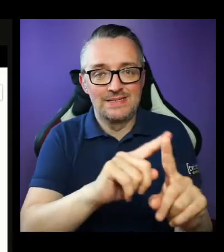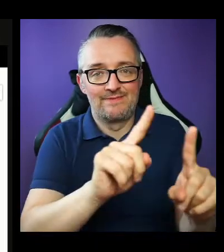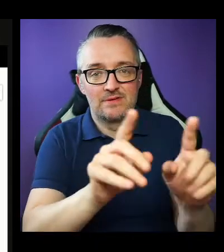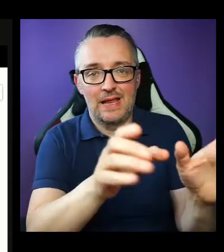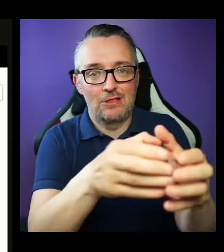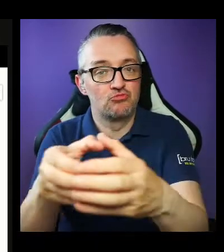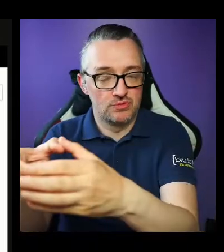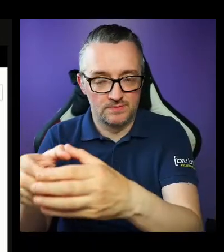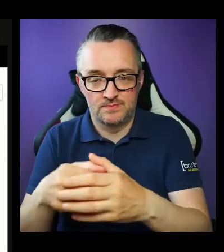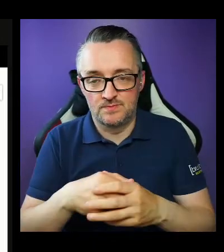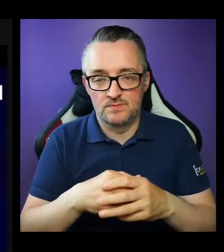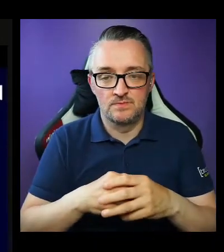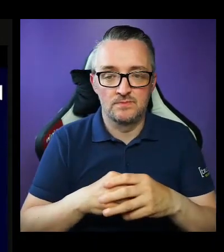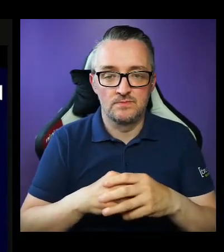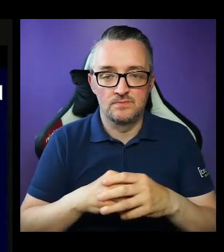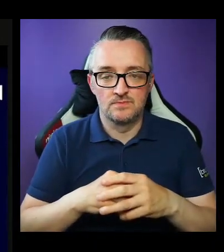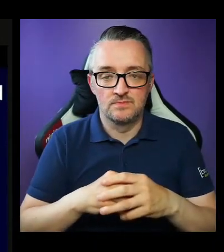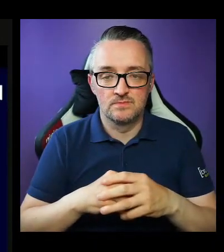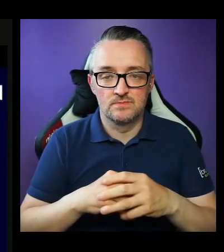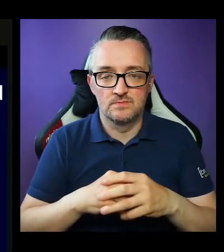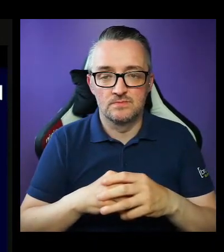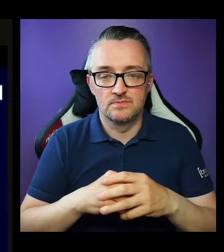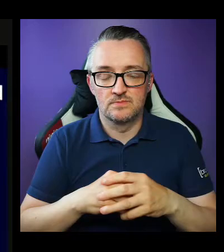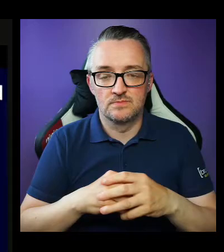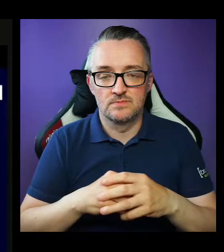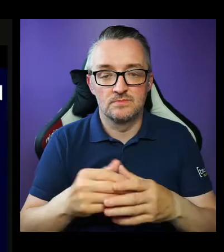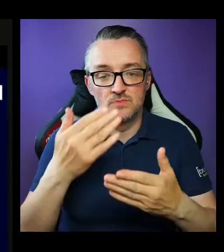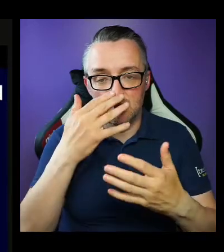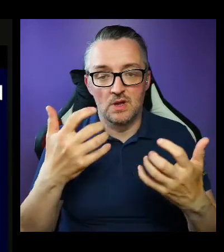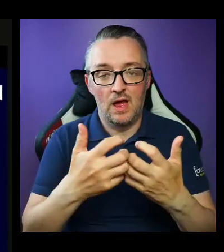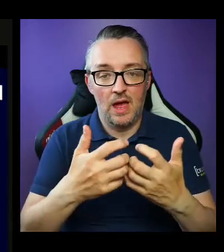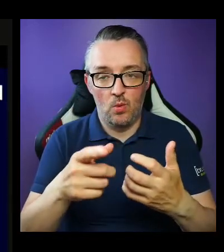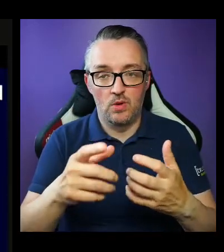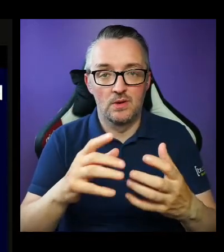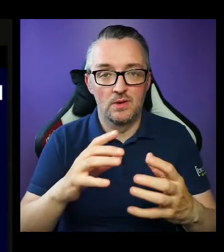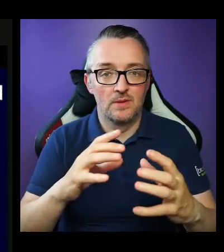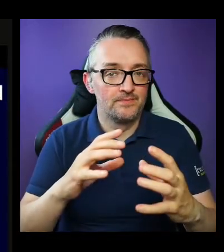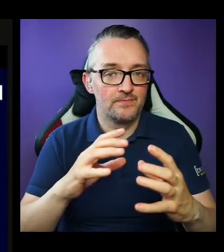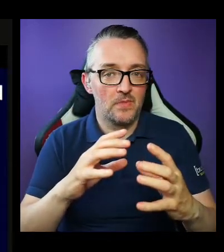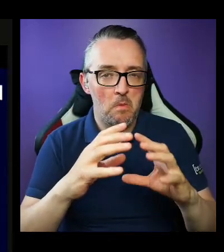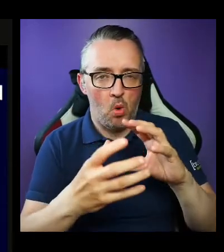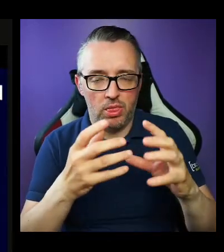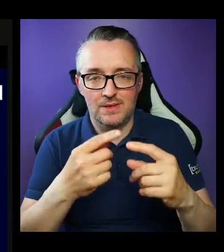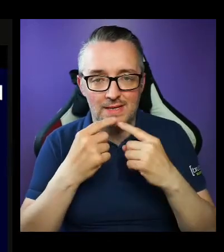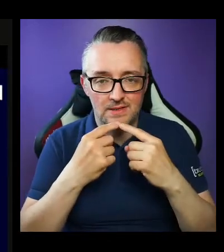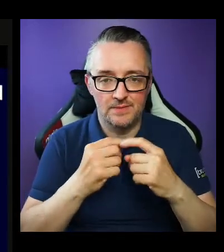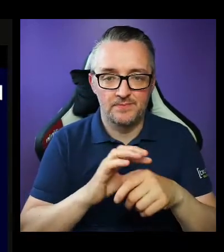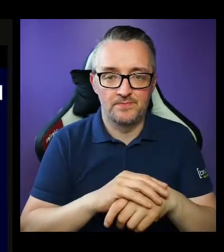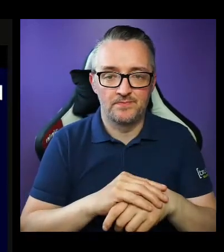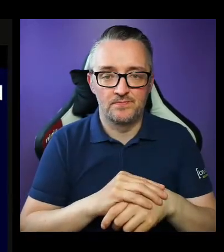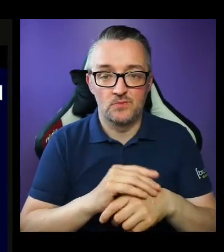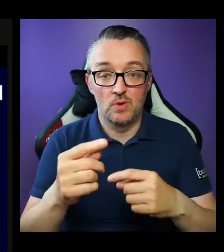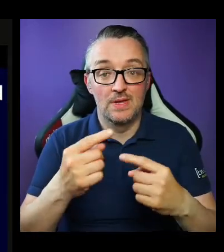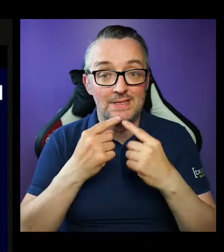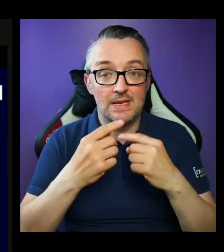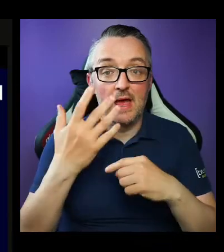So now let's see how we model this data in DynamoDB. First of all, let's look at the data that we